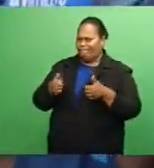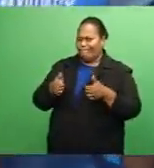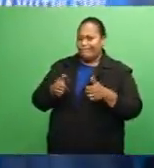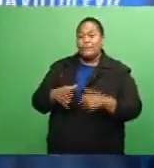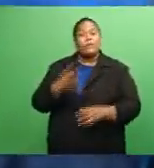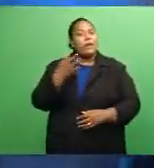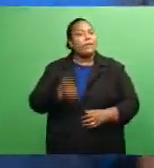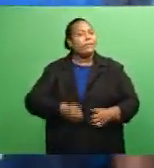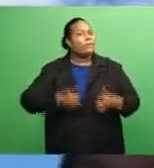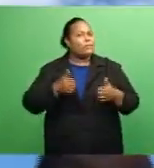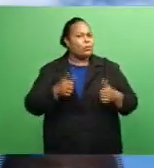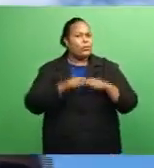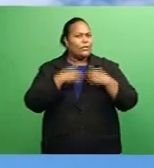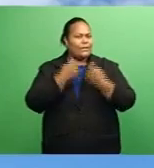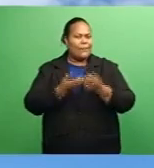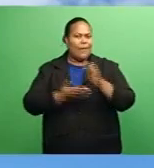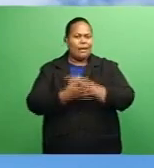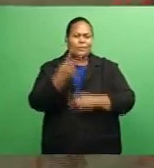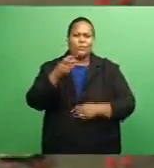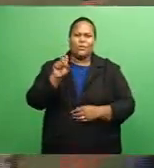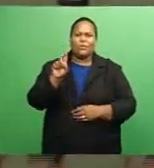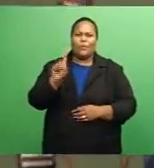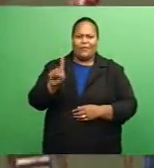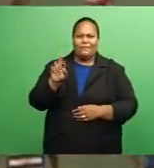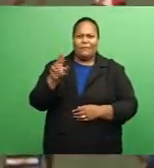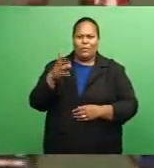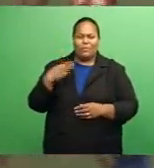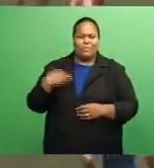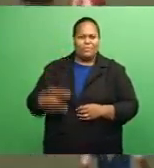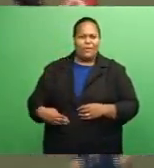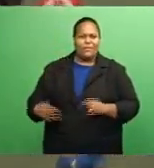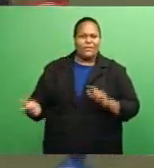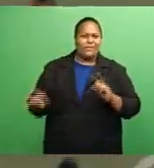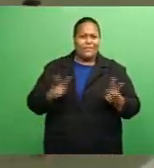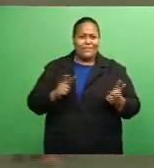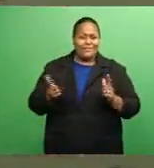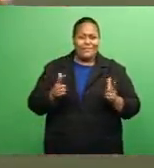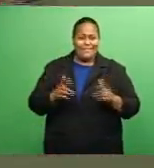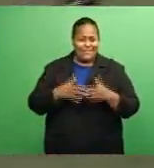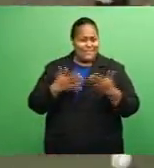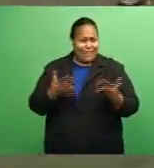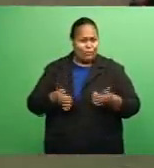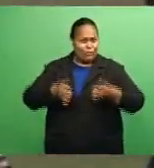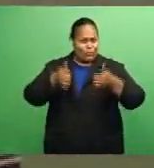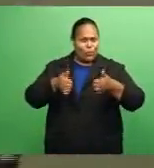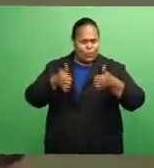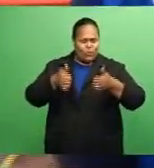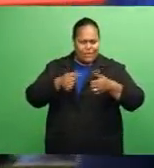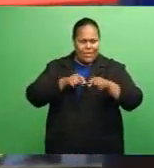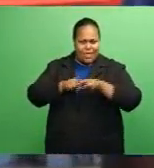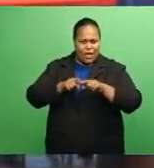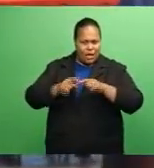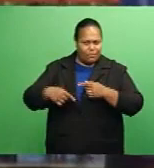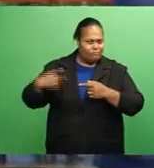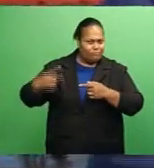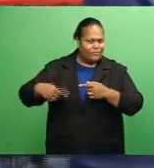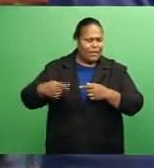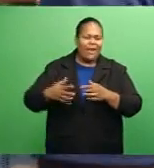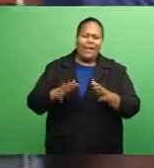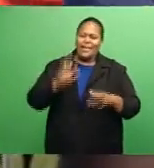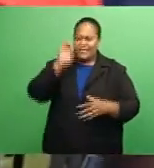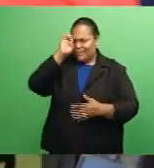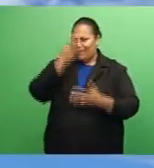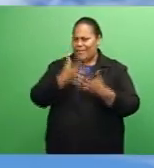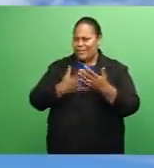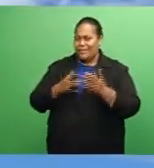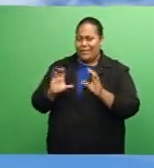under 21 for Navua. The Mari Sevens has been a good learning journey for the side. Playing with a big